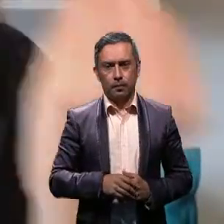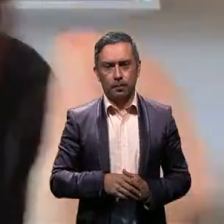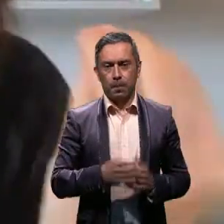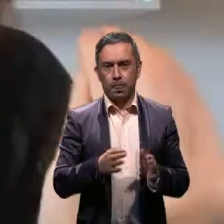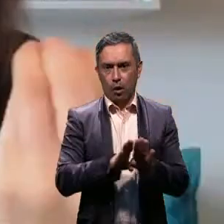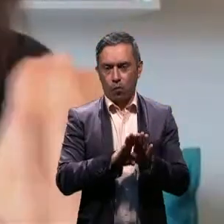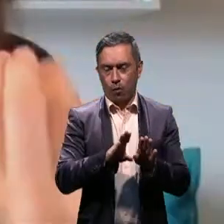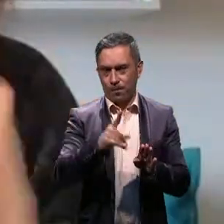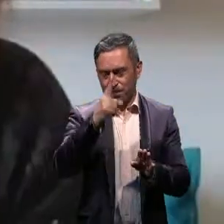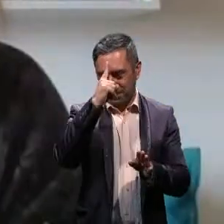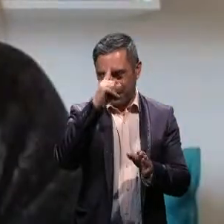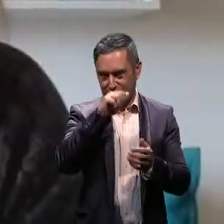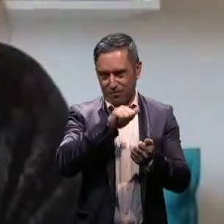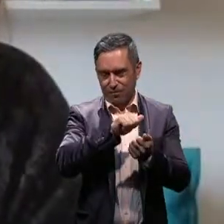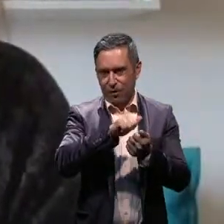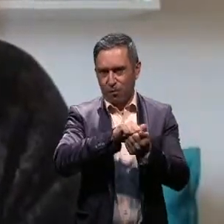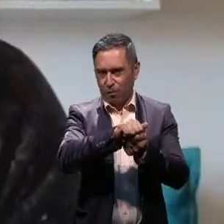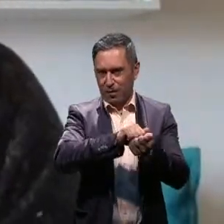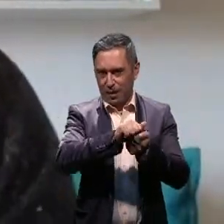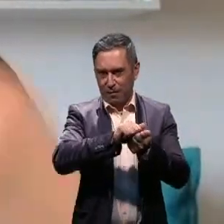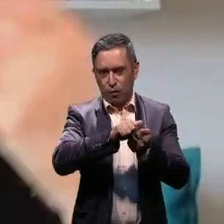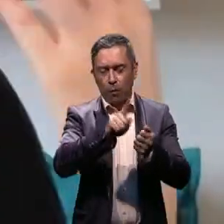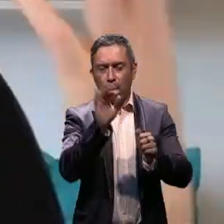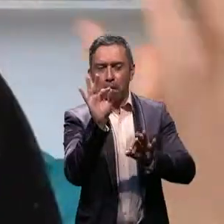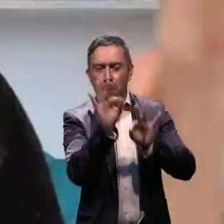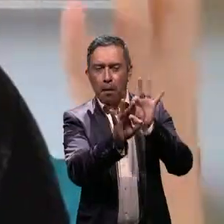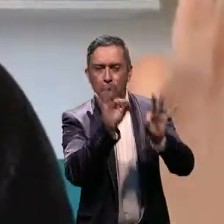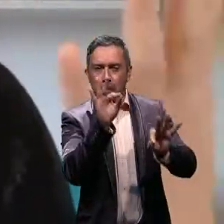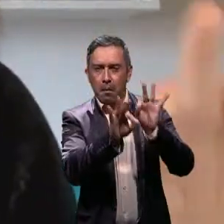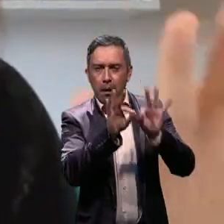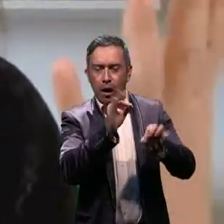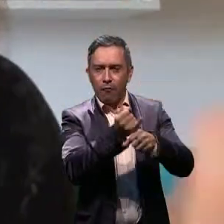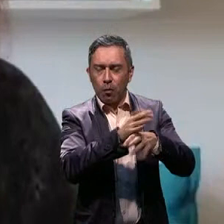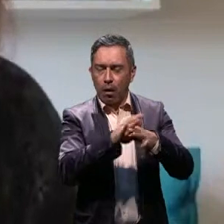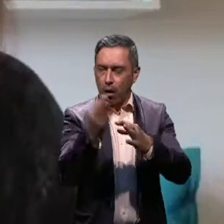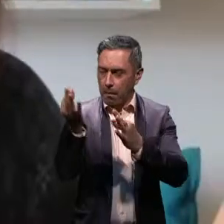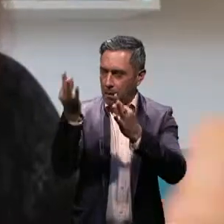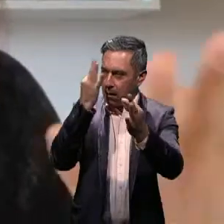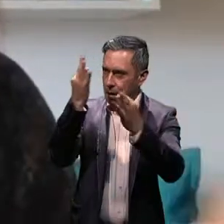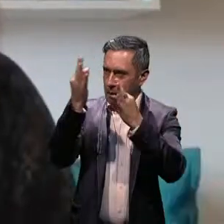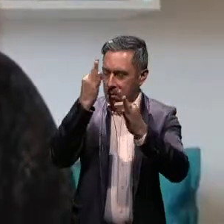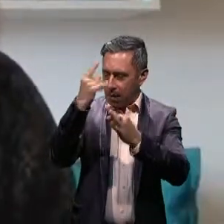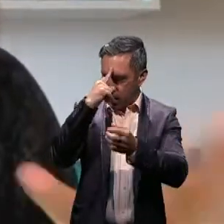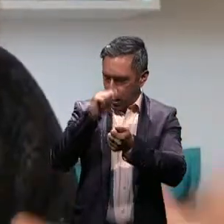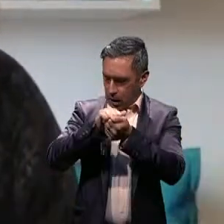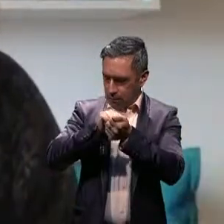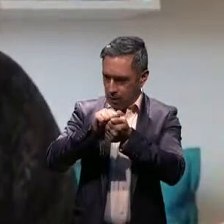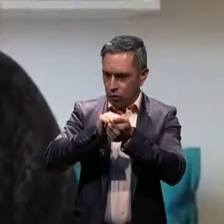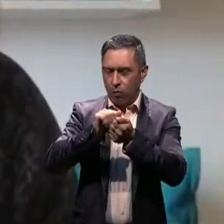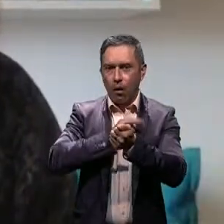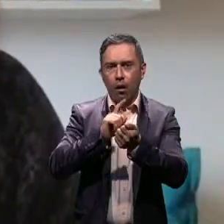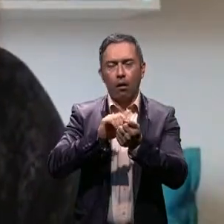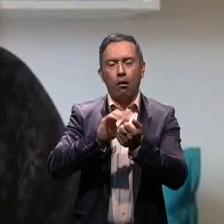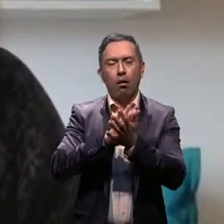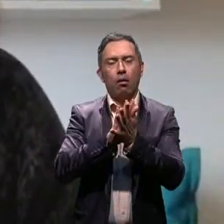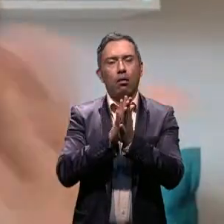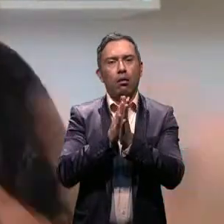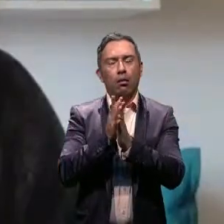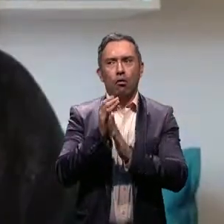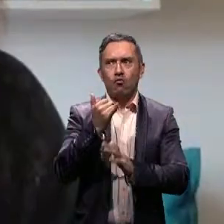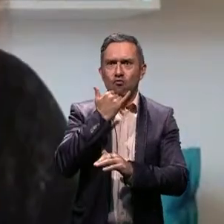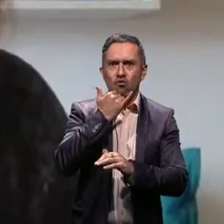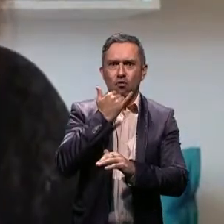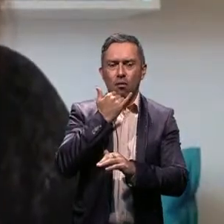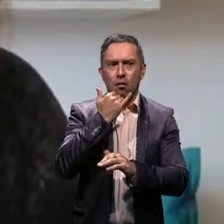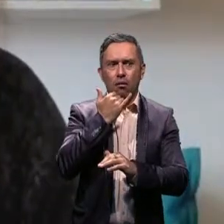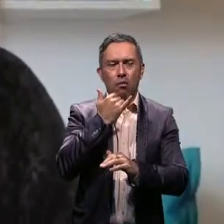or they're like totally brainwashed, and they are under such a threat